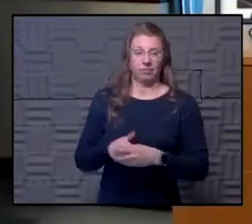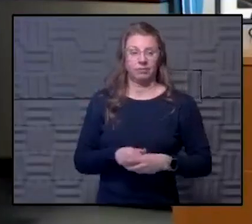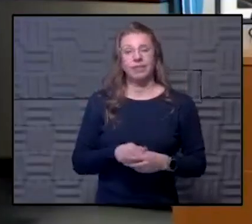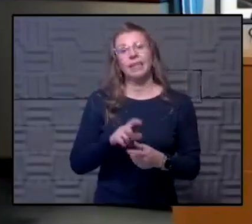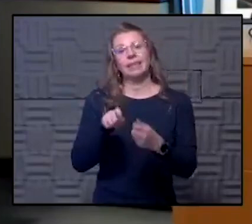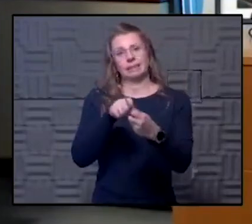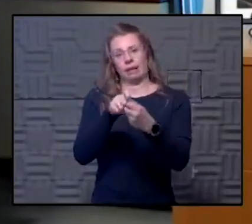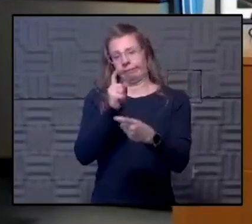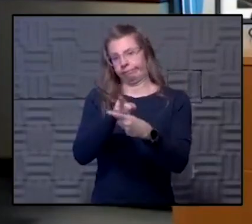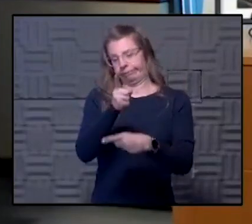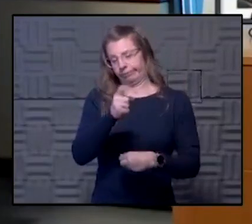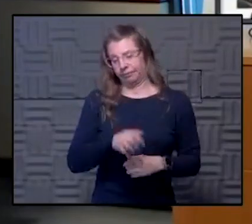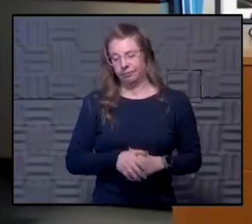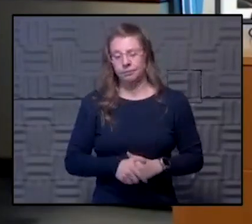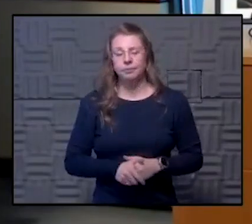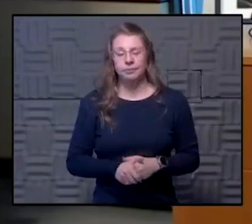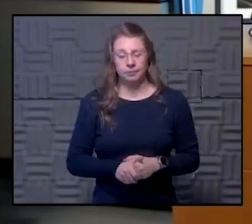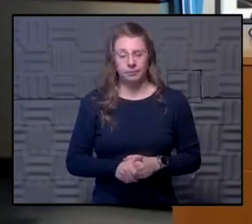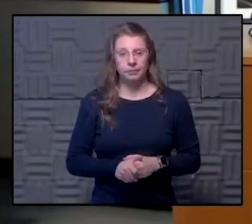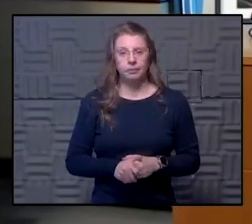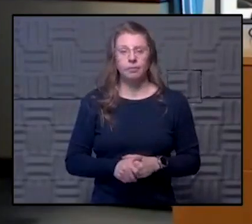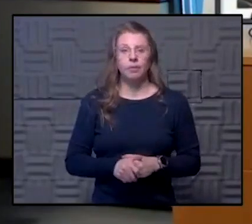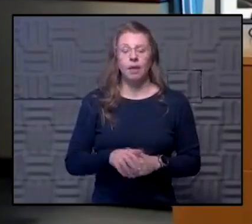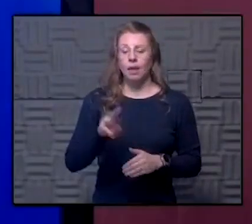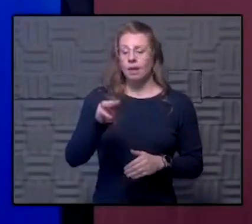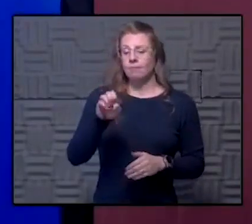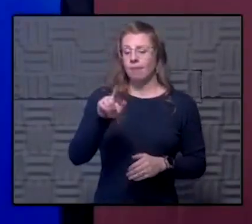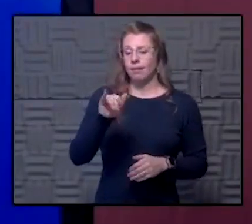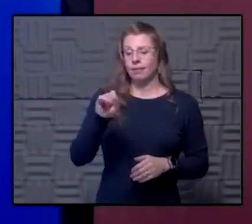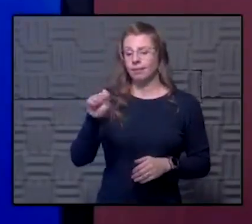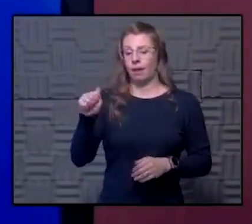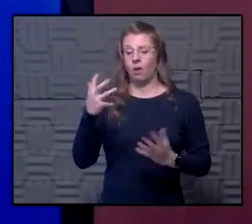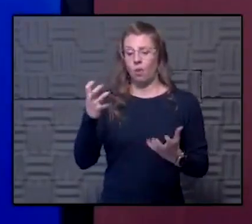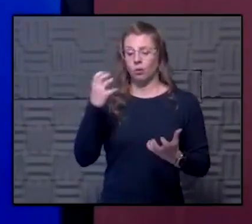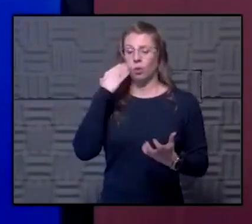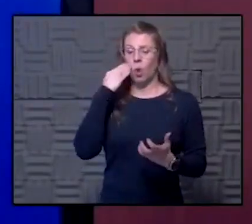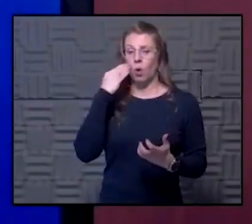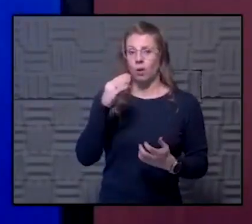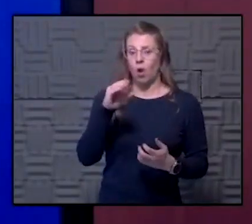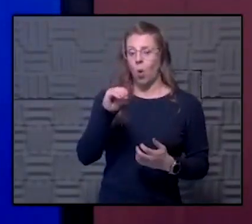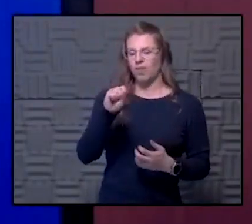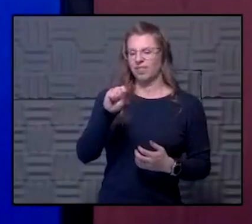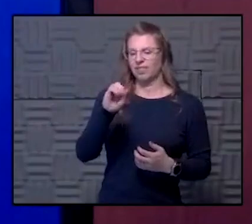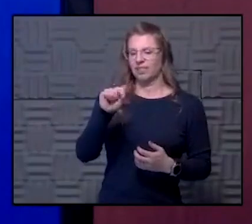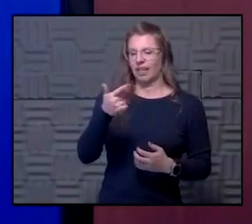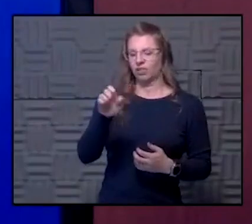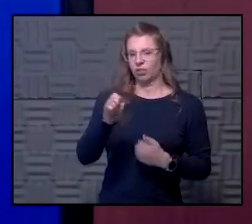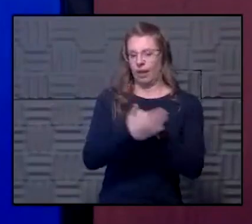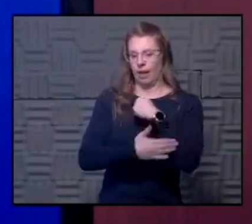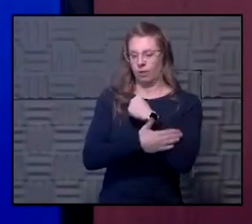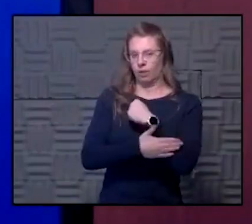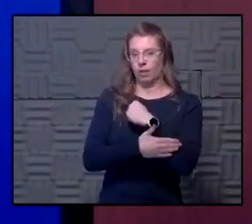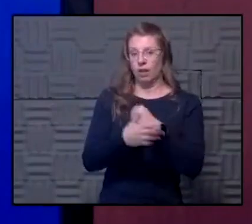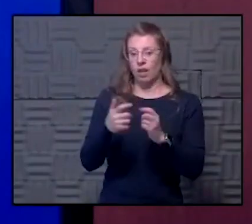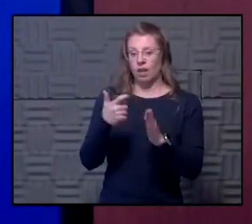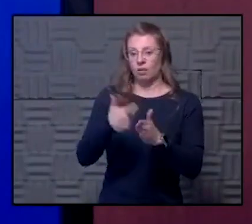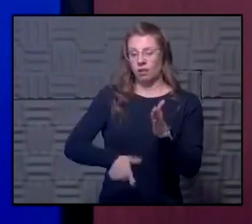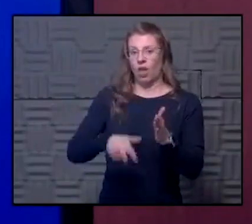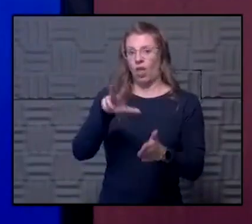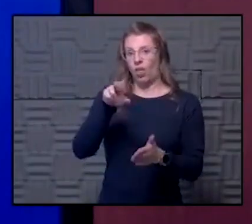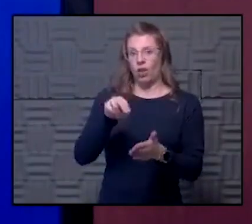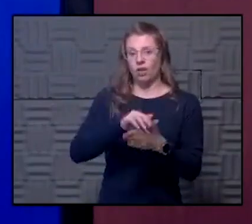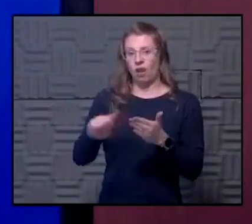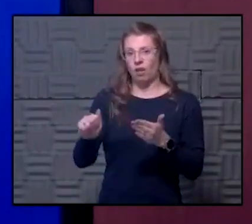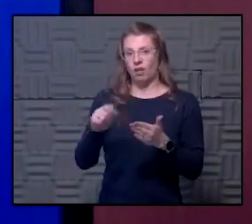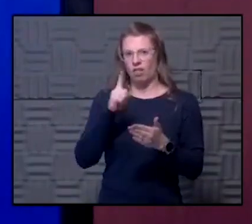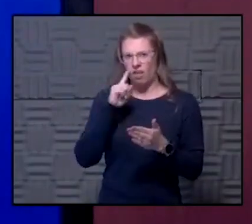Exactly, David. All right, Melissa wants to know, she's in Osage County, and she said they charged $30 to get the shot. She thought the